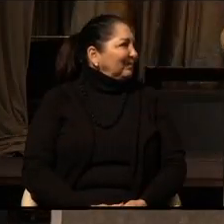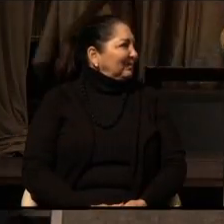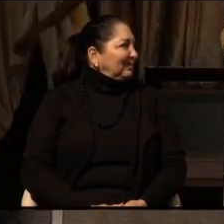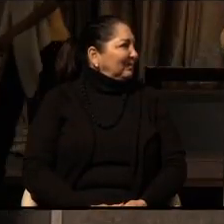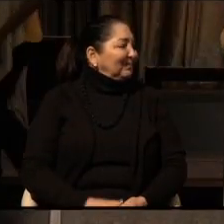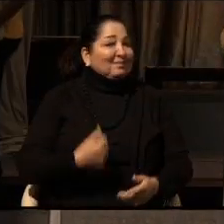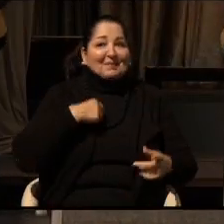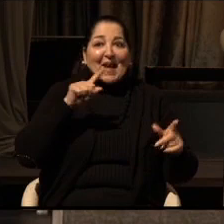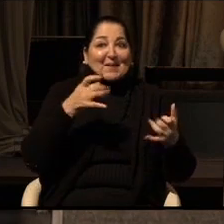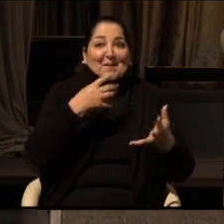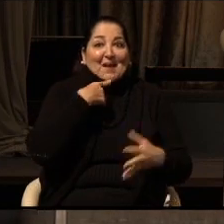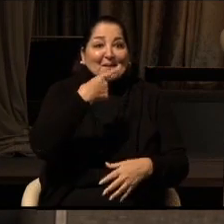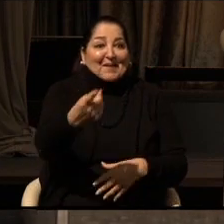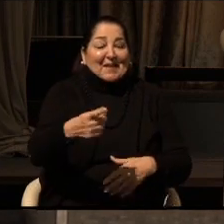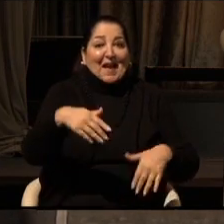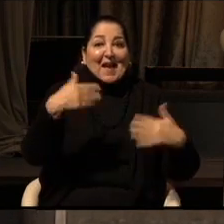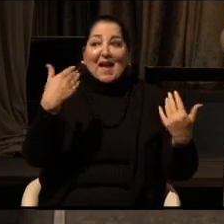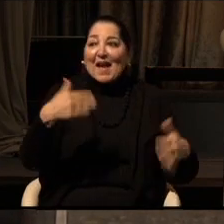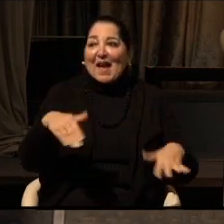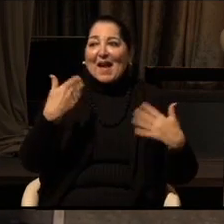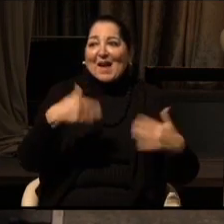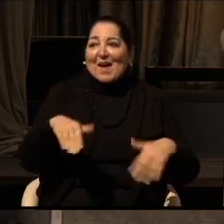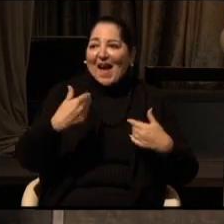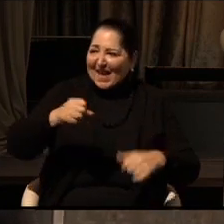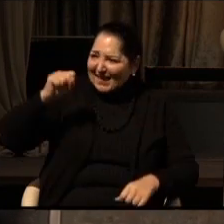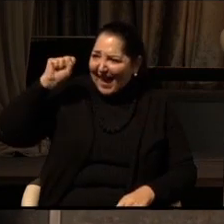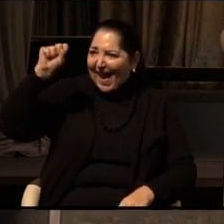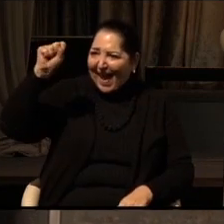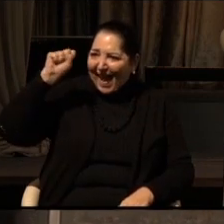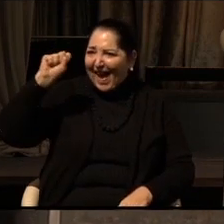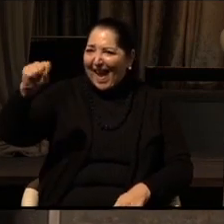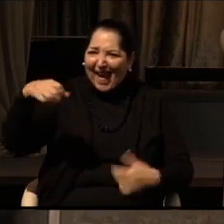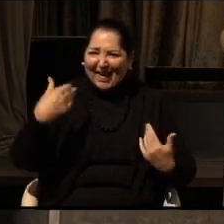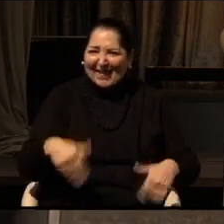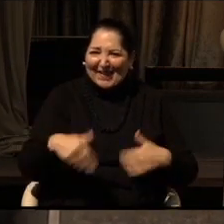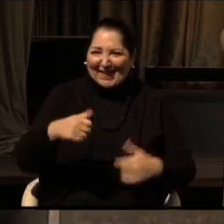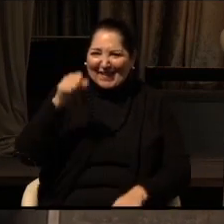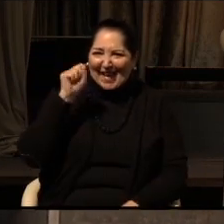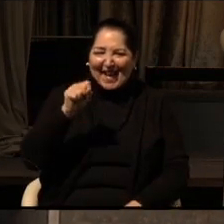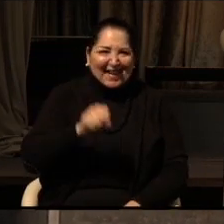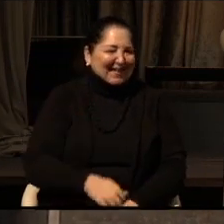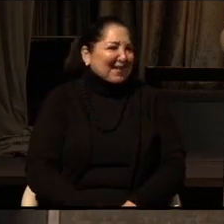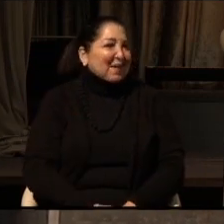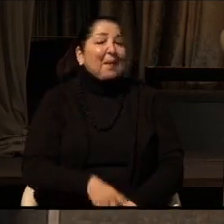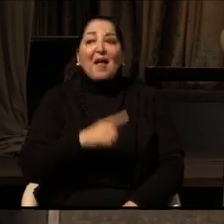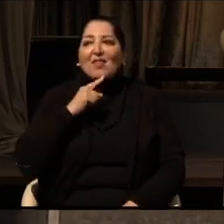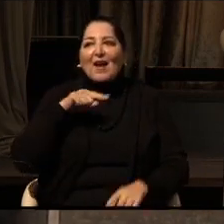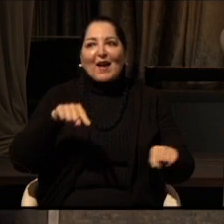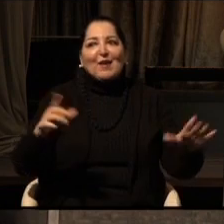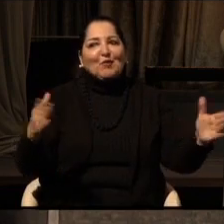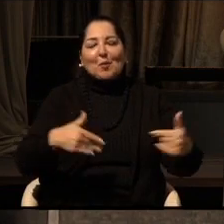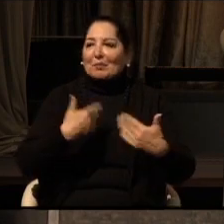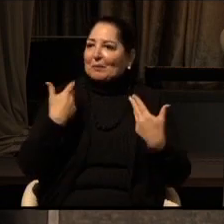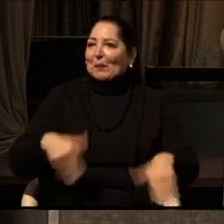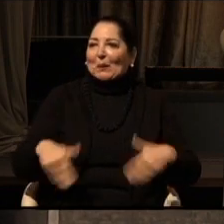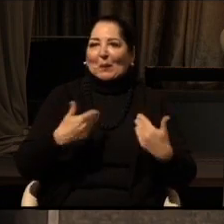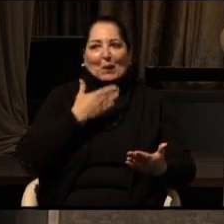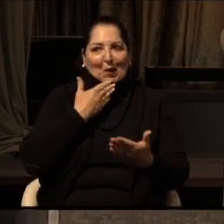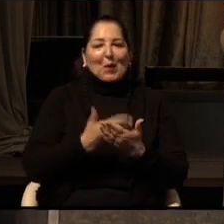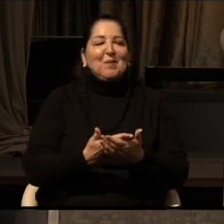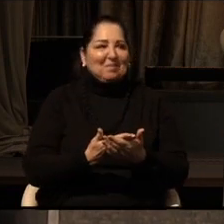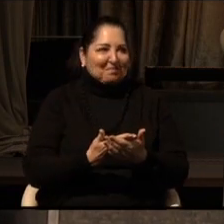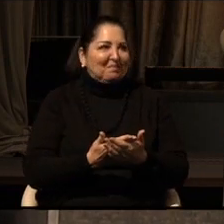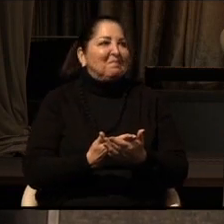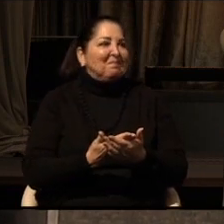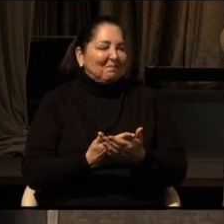I just want to say, yes, honey, yes. This was a good room, okay? This was a good room.